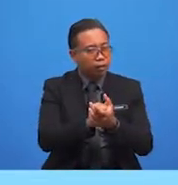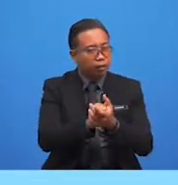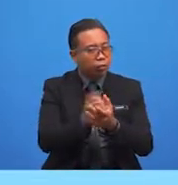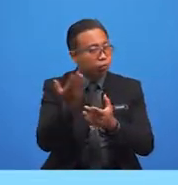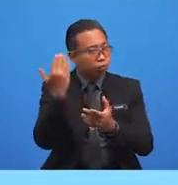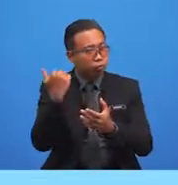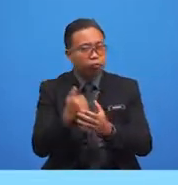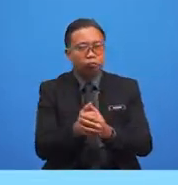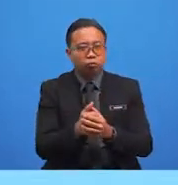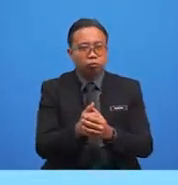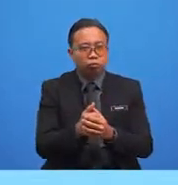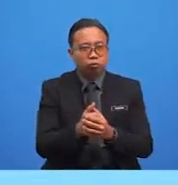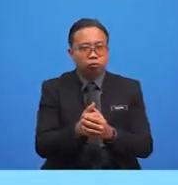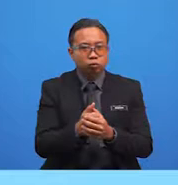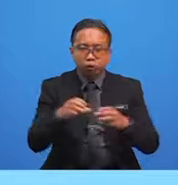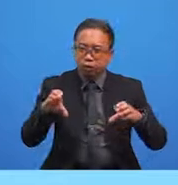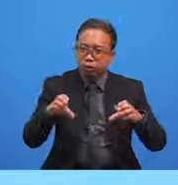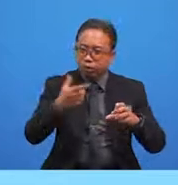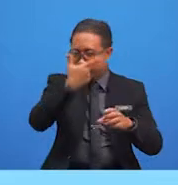since and due to.